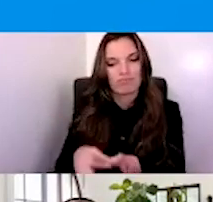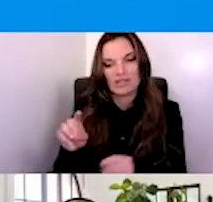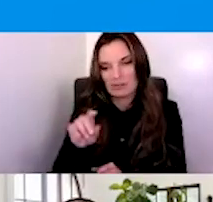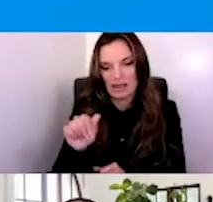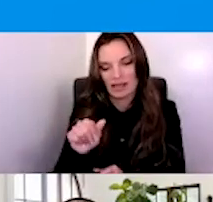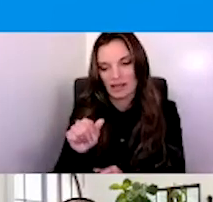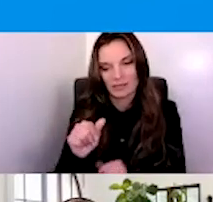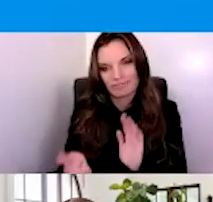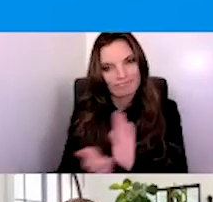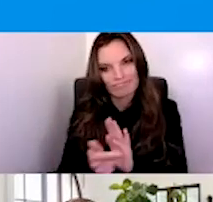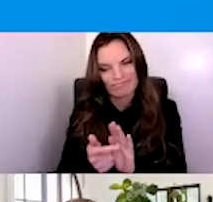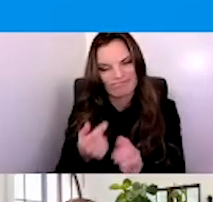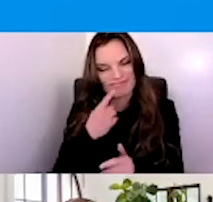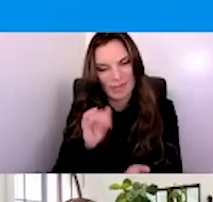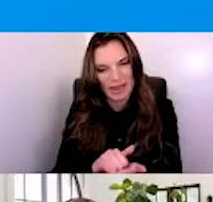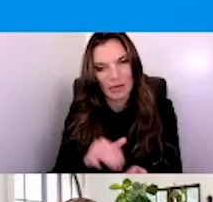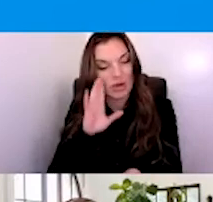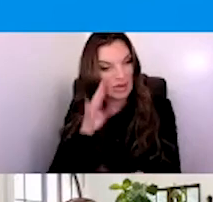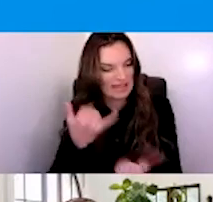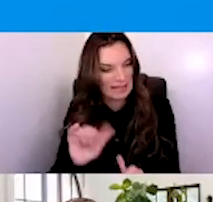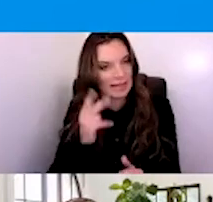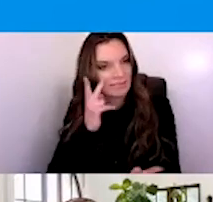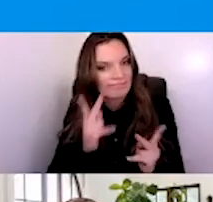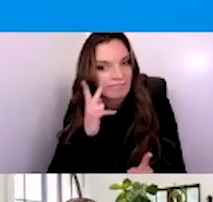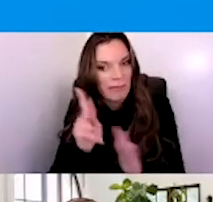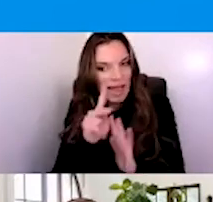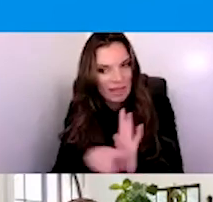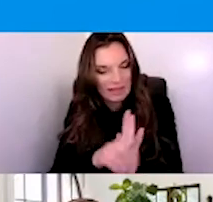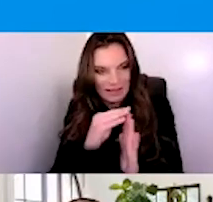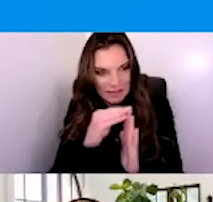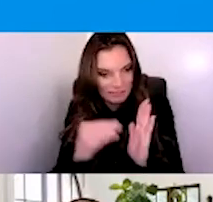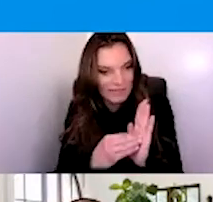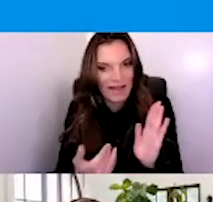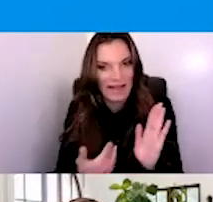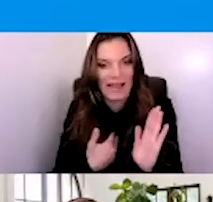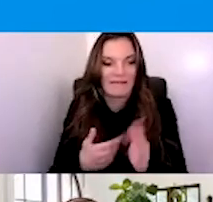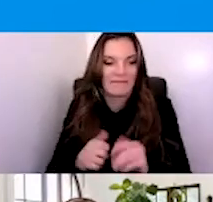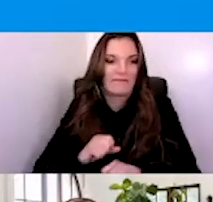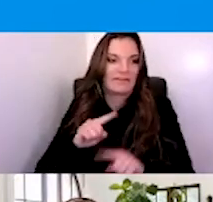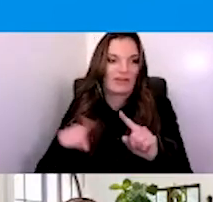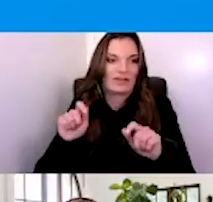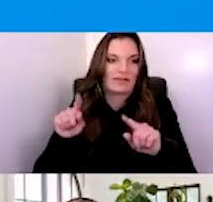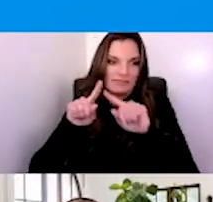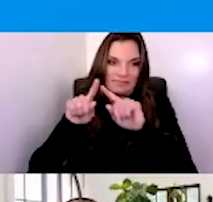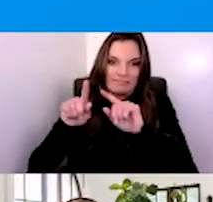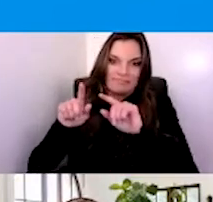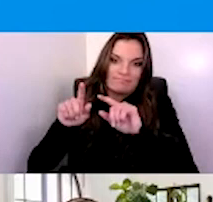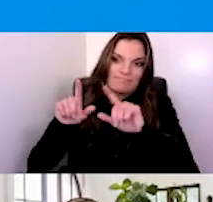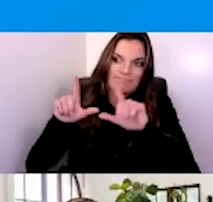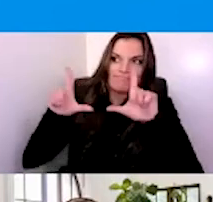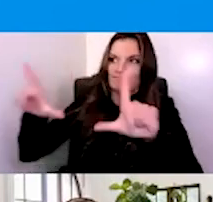our policies, um, in some of our signage, which is relevant to discussing